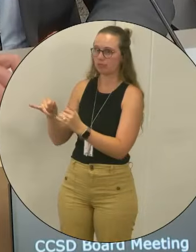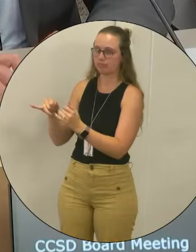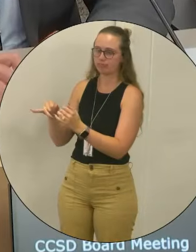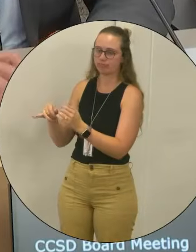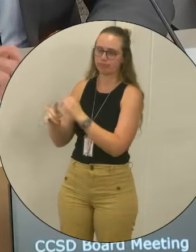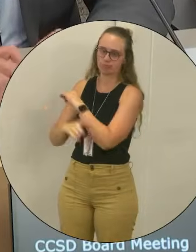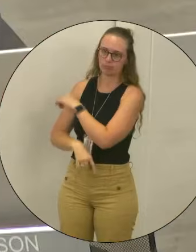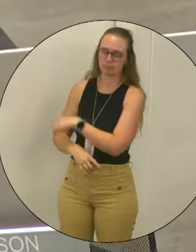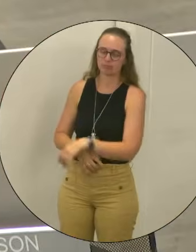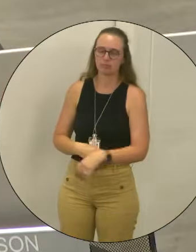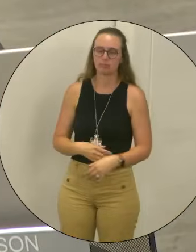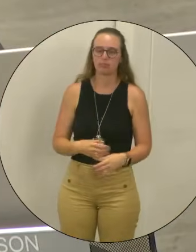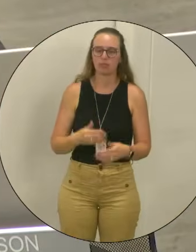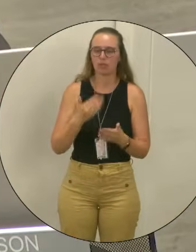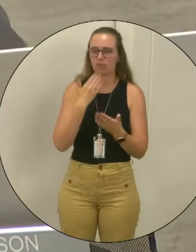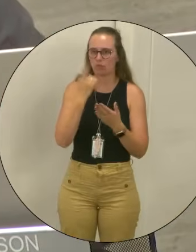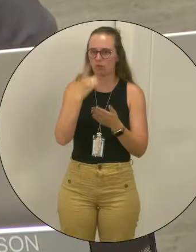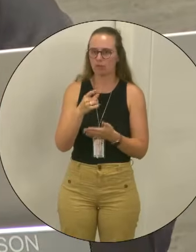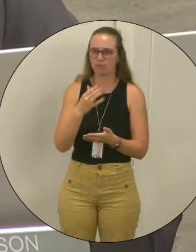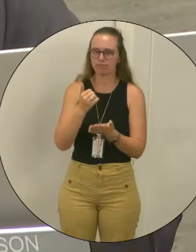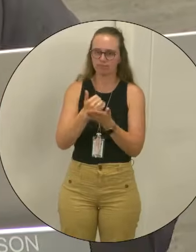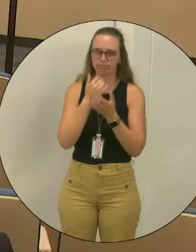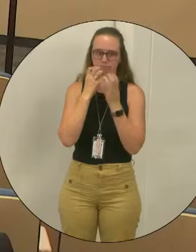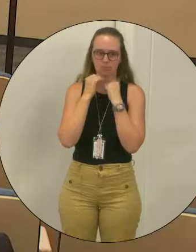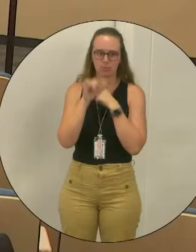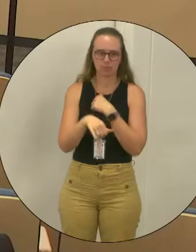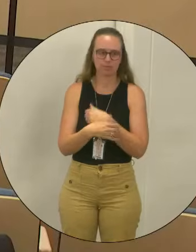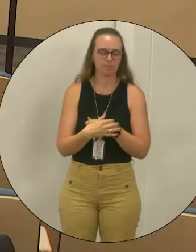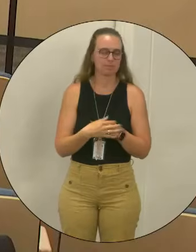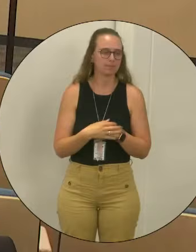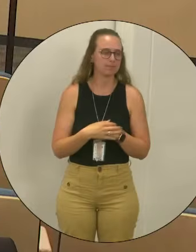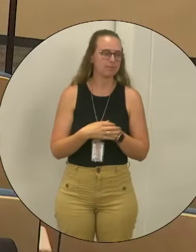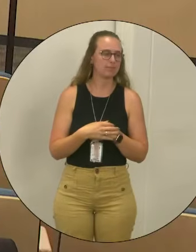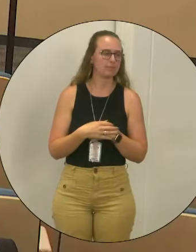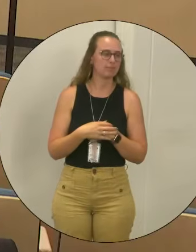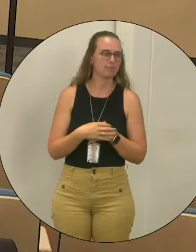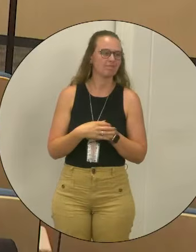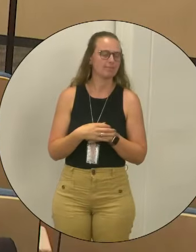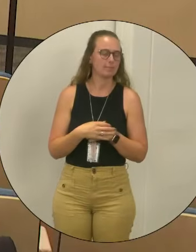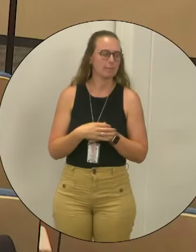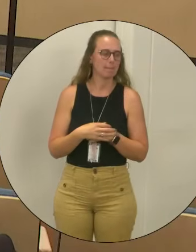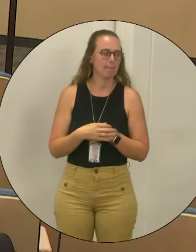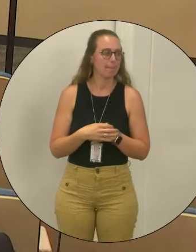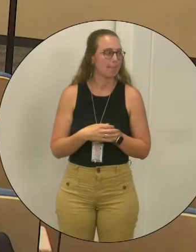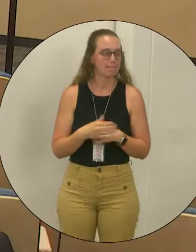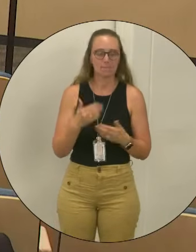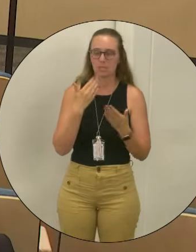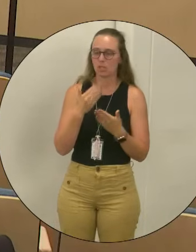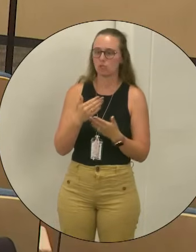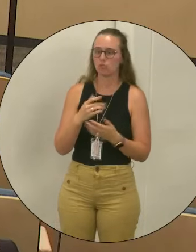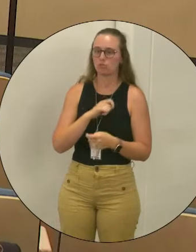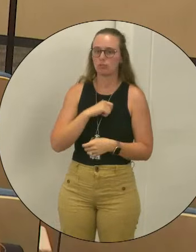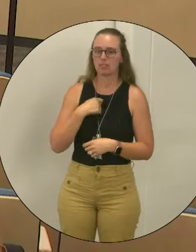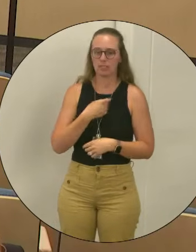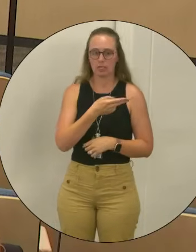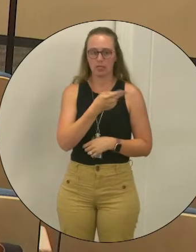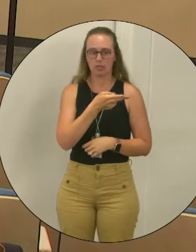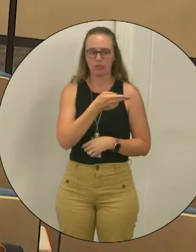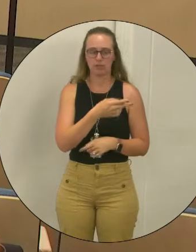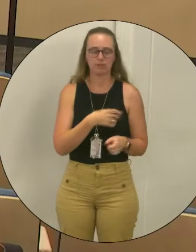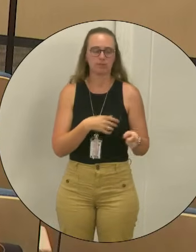Thank you for that. I really appreciate it. Thank you. Trustee Henry.